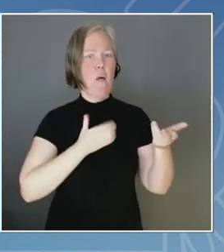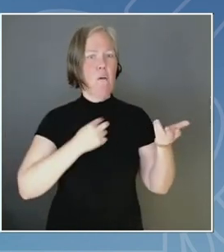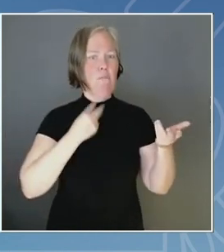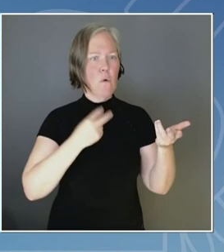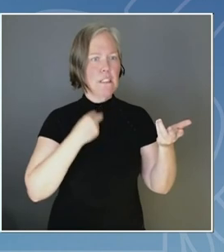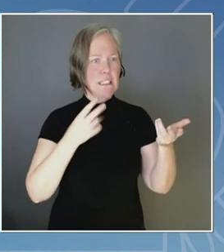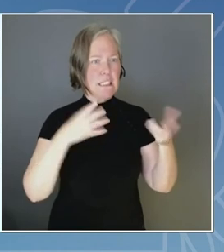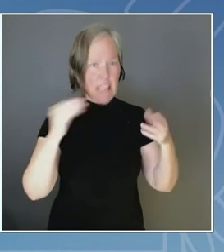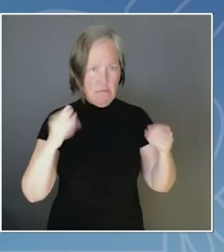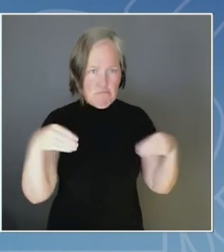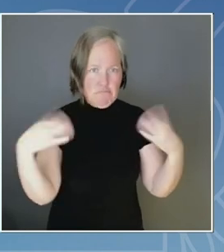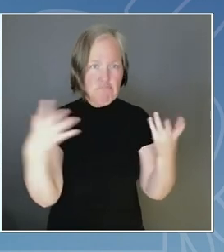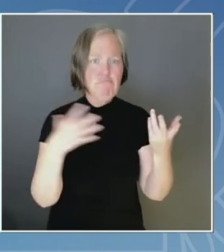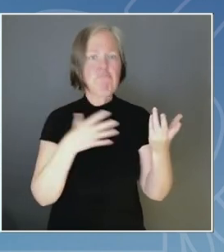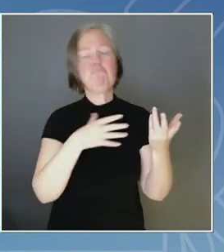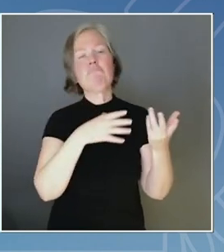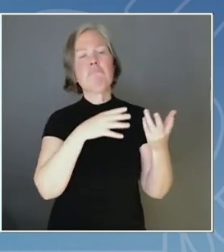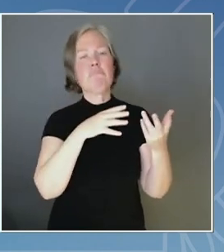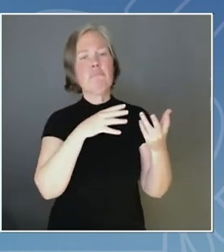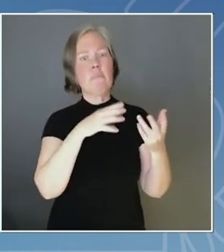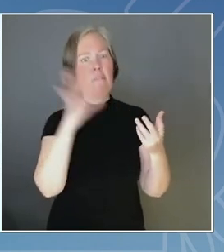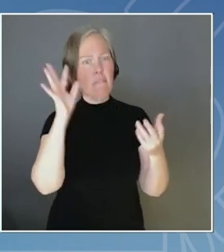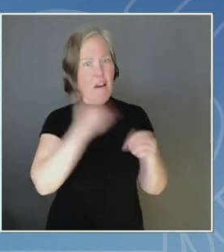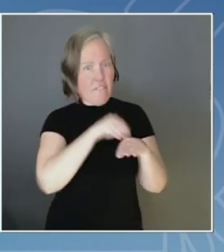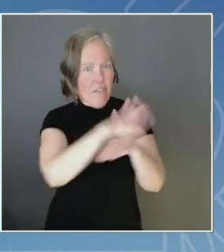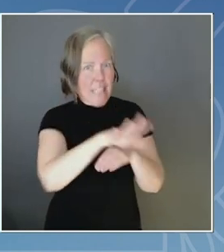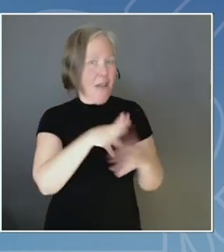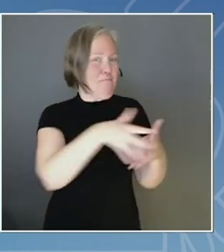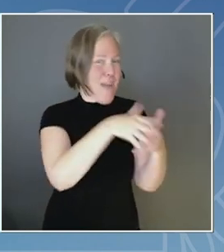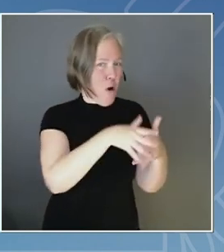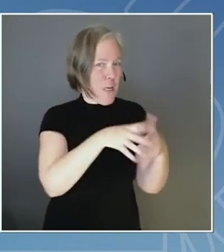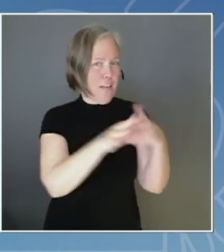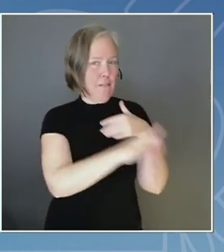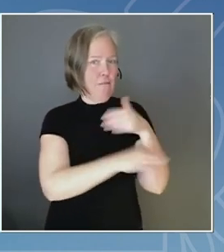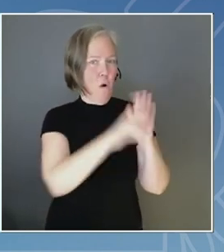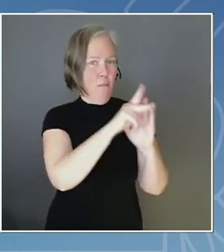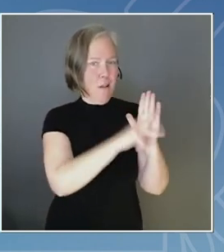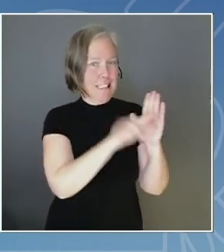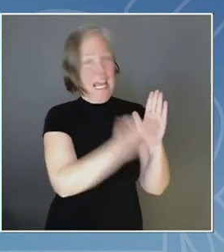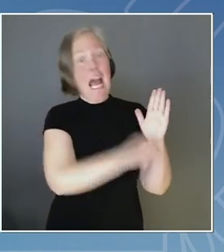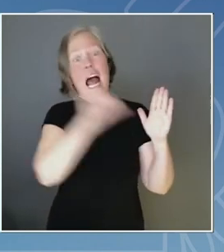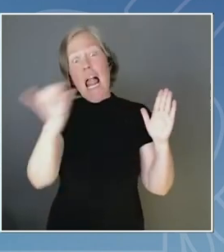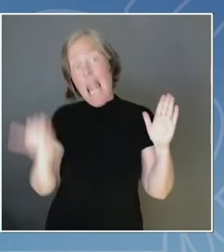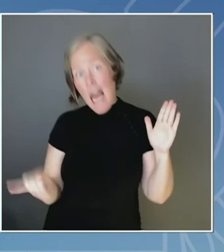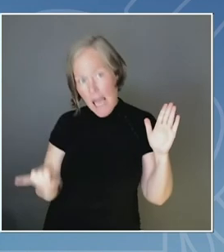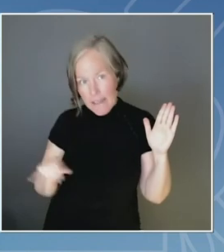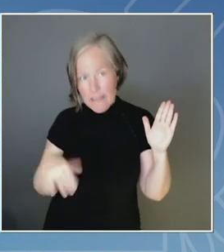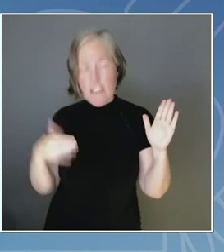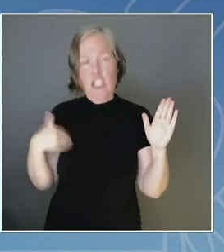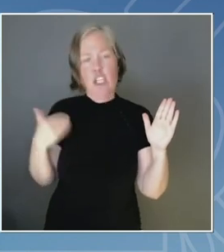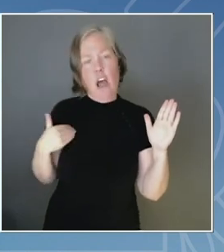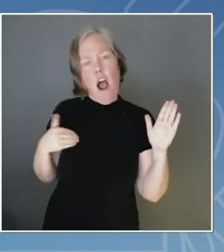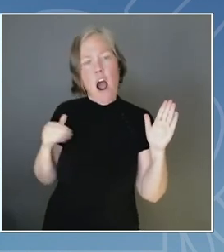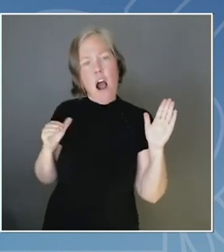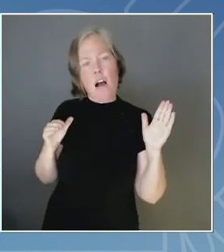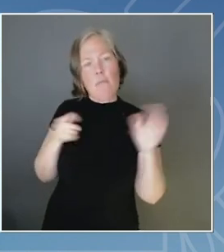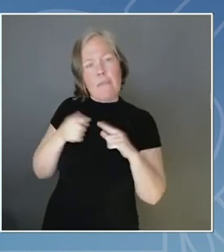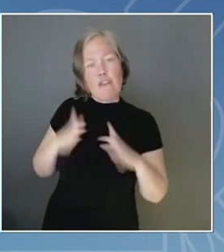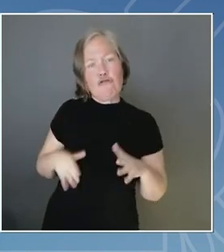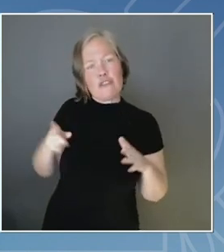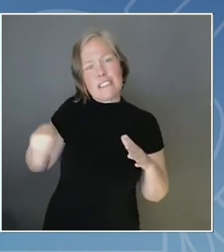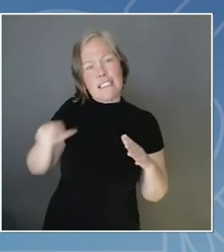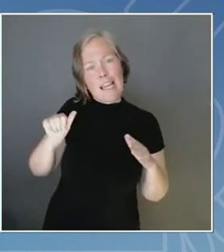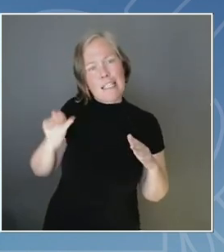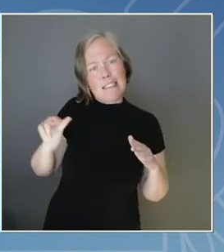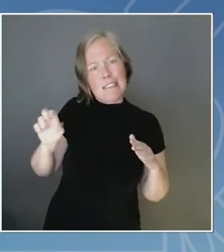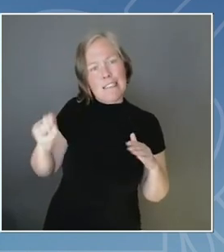our ASEAN youth counterparts in the EU, China, ASEAN region, and elsewhere? Maybe, Jung, you want to